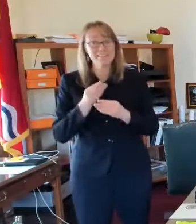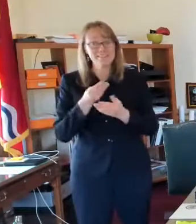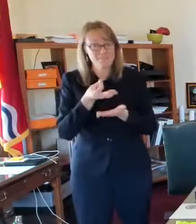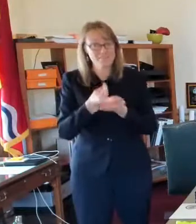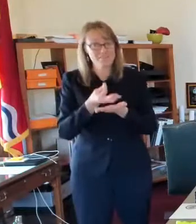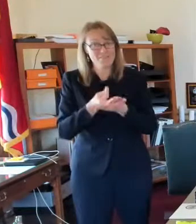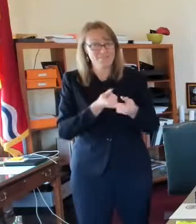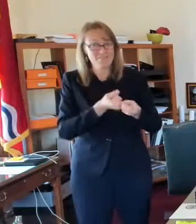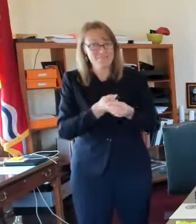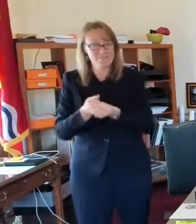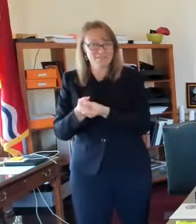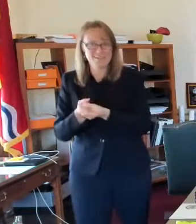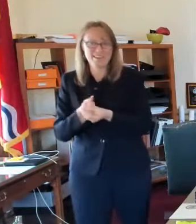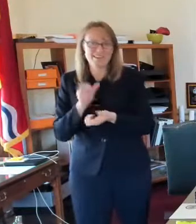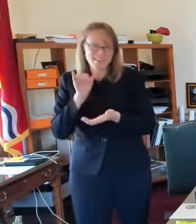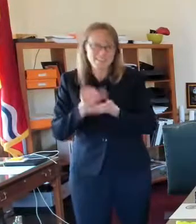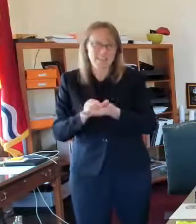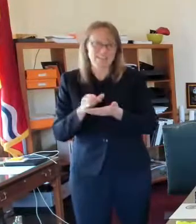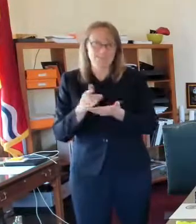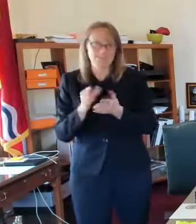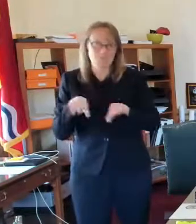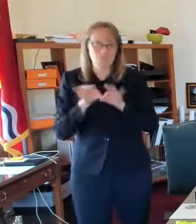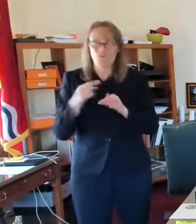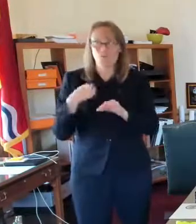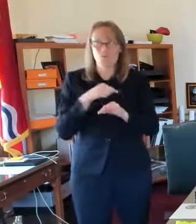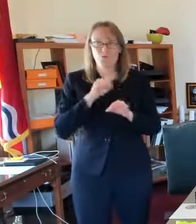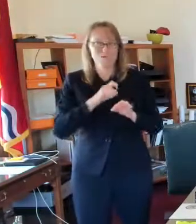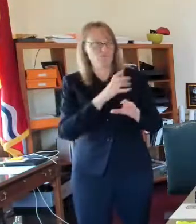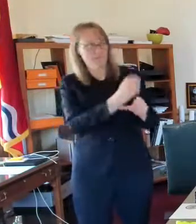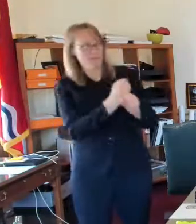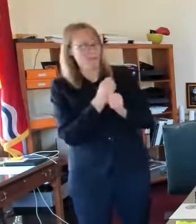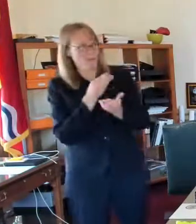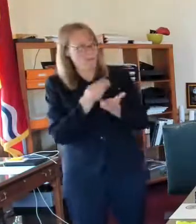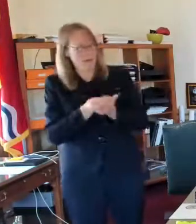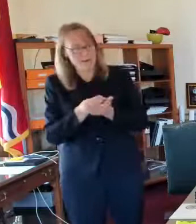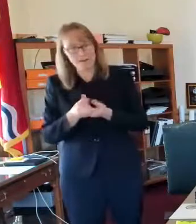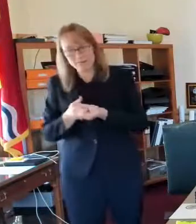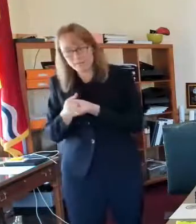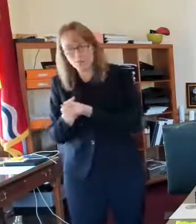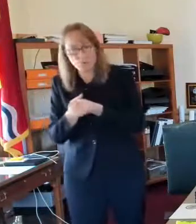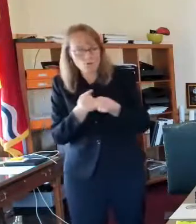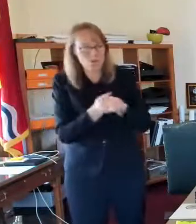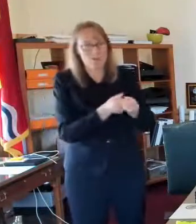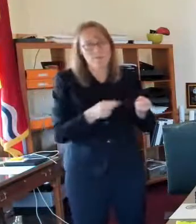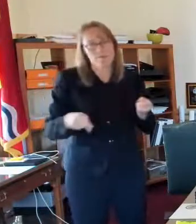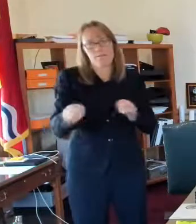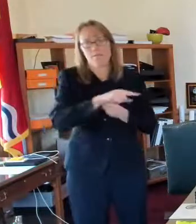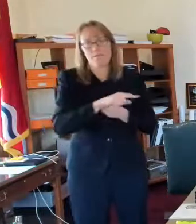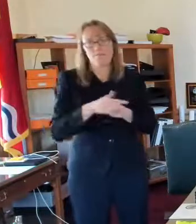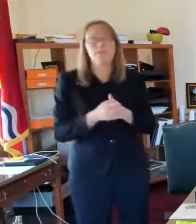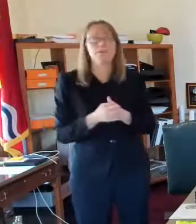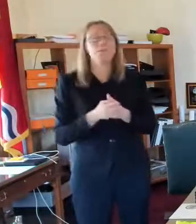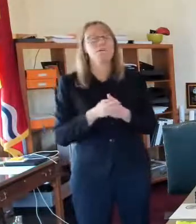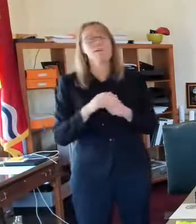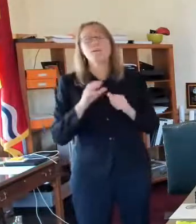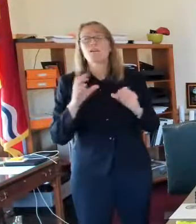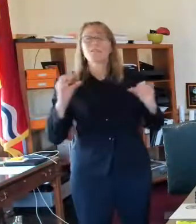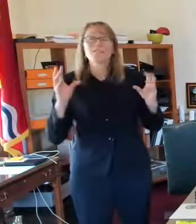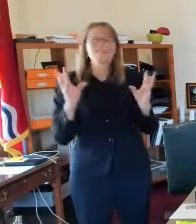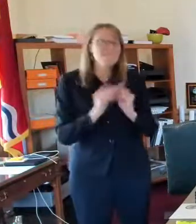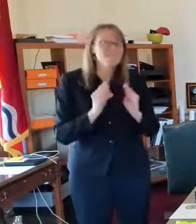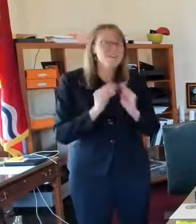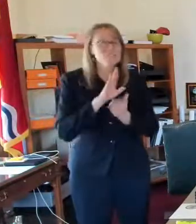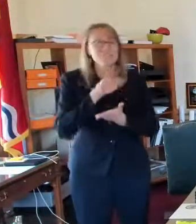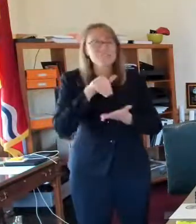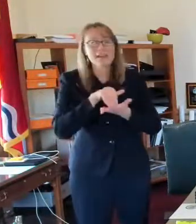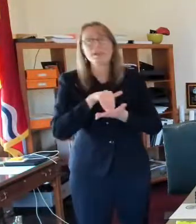industry, and that's broad. That's our convention center, that's hotels, it's restaurants, it's wedding